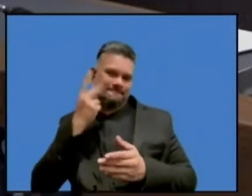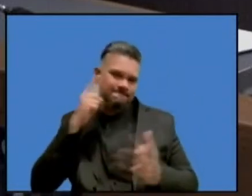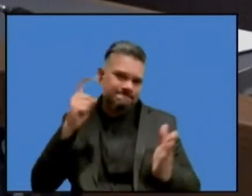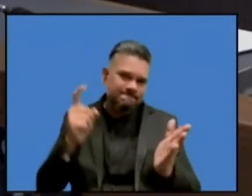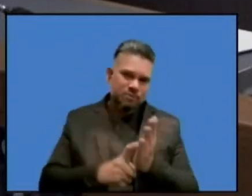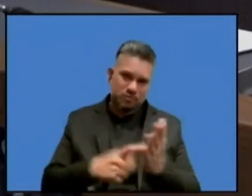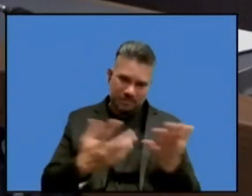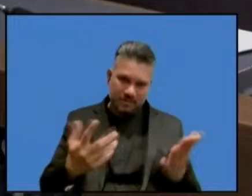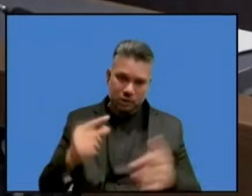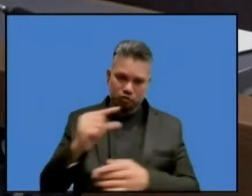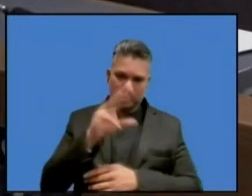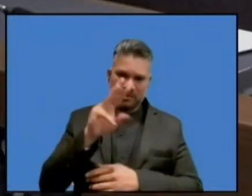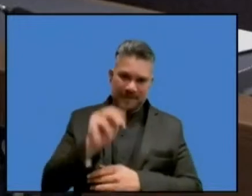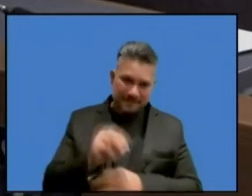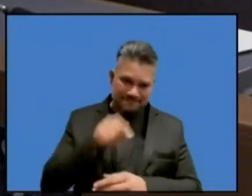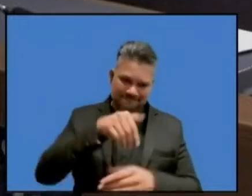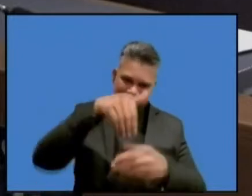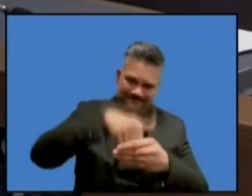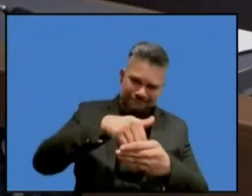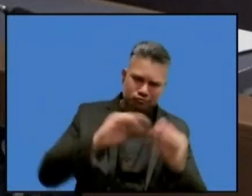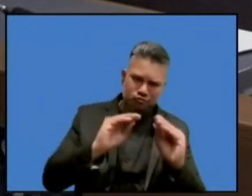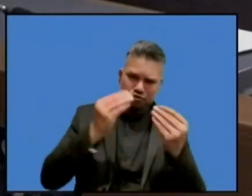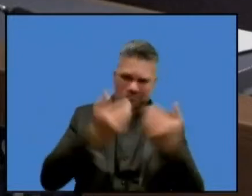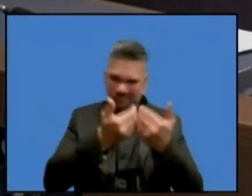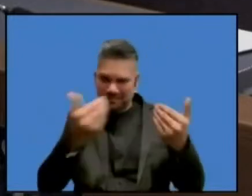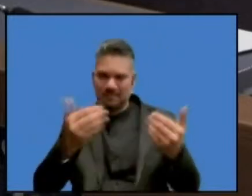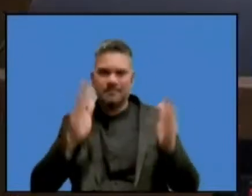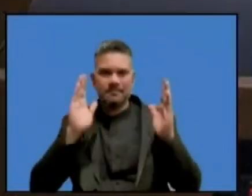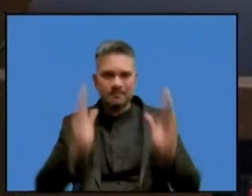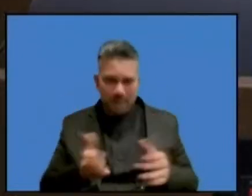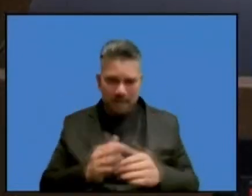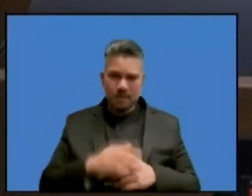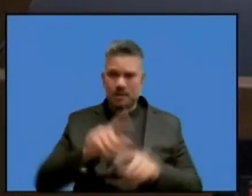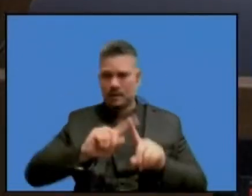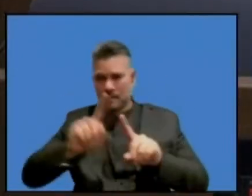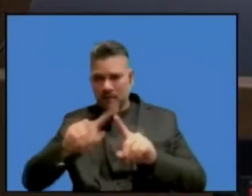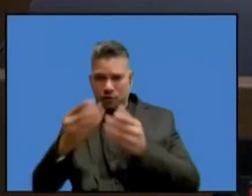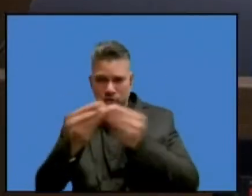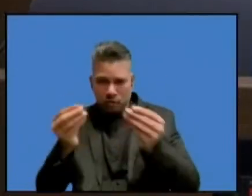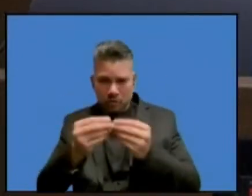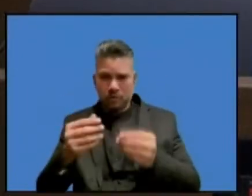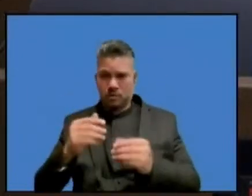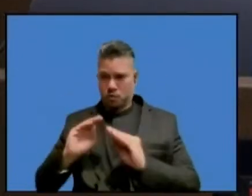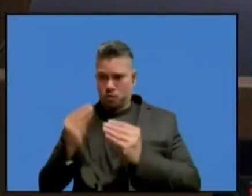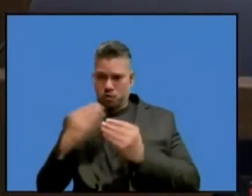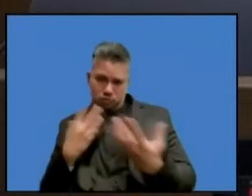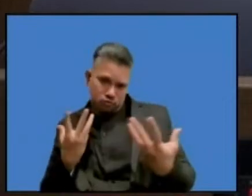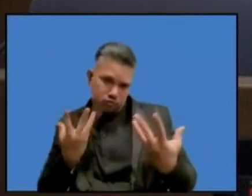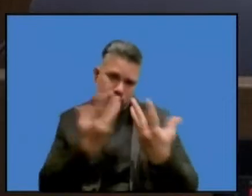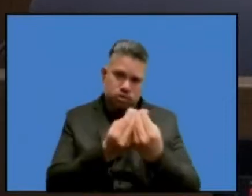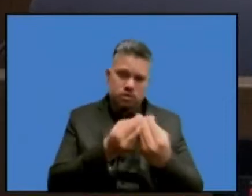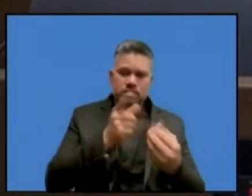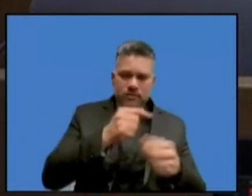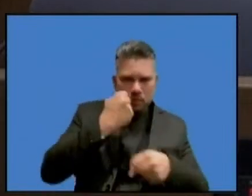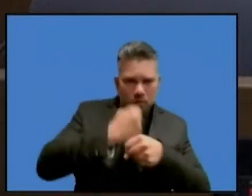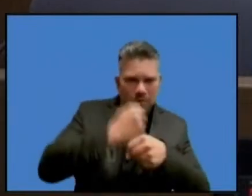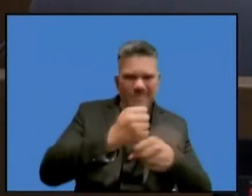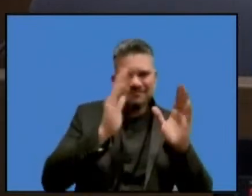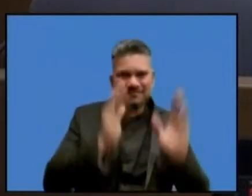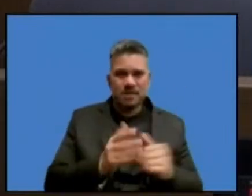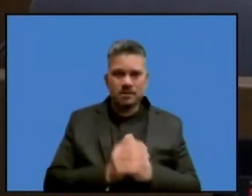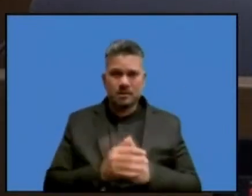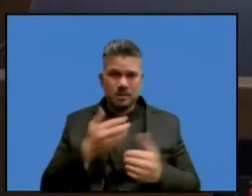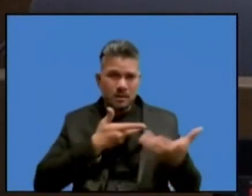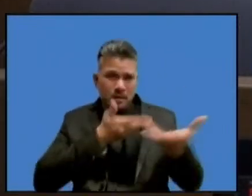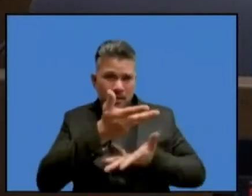our partners, to work with us to implement solutions that we can create together. From these consultations, we have heard both the opportunities